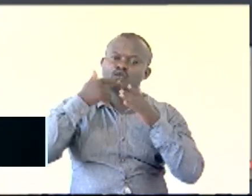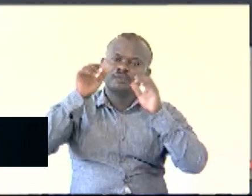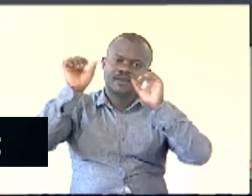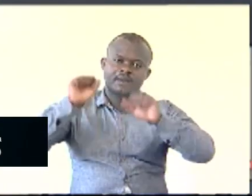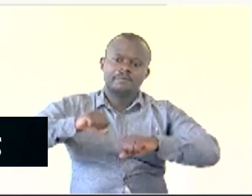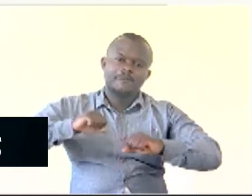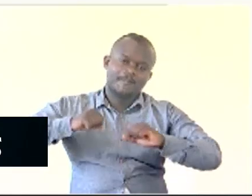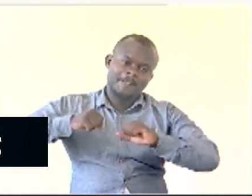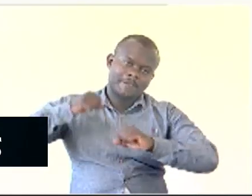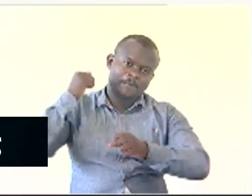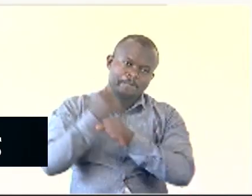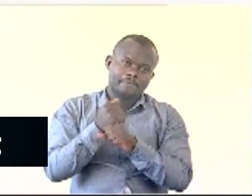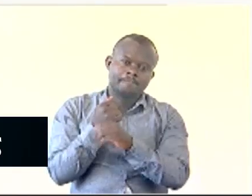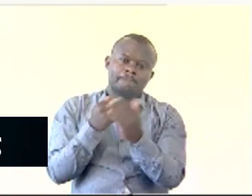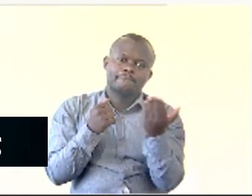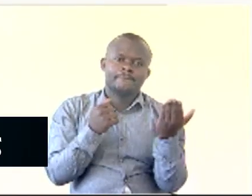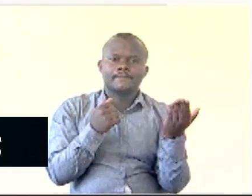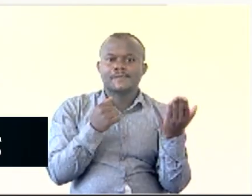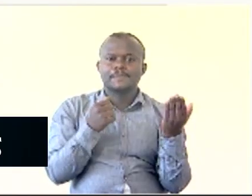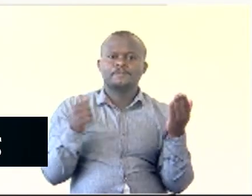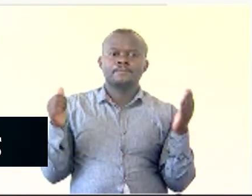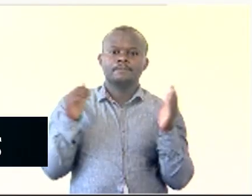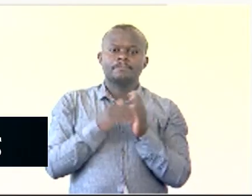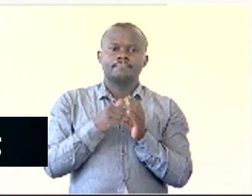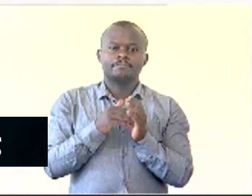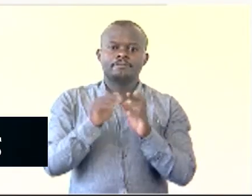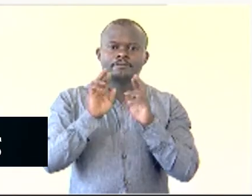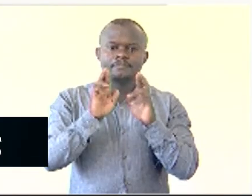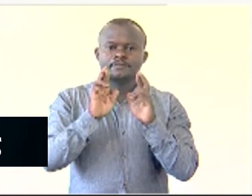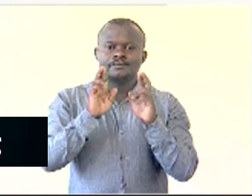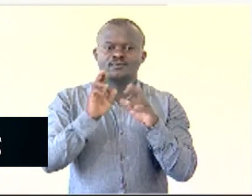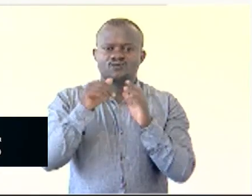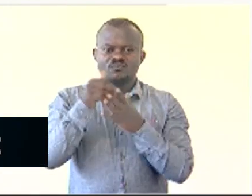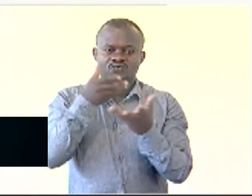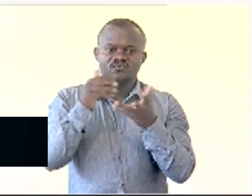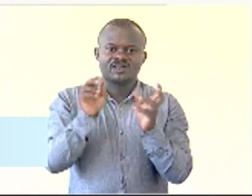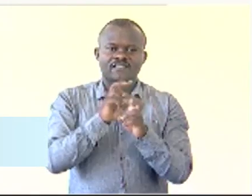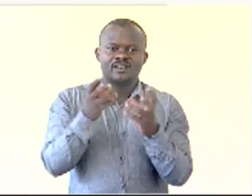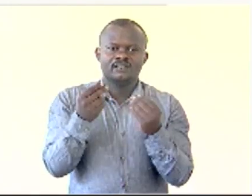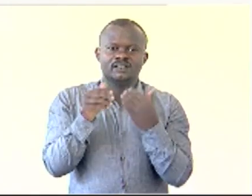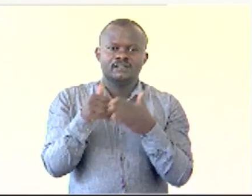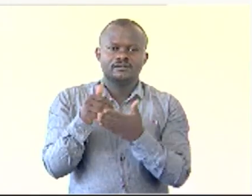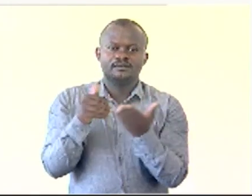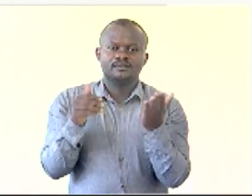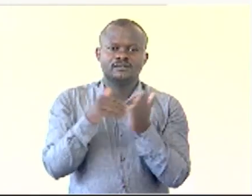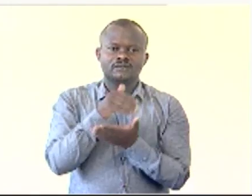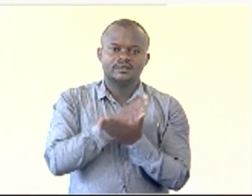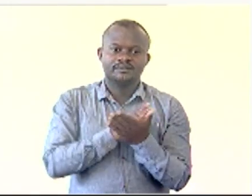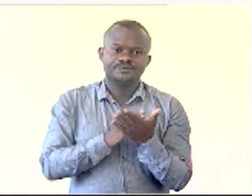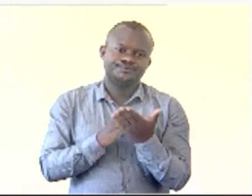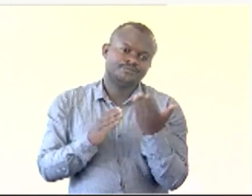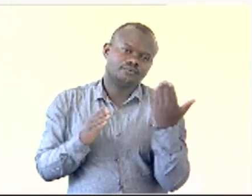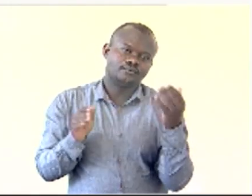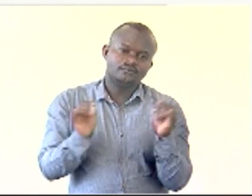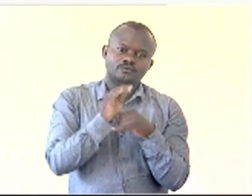go through that lesson assessment, and I assure you the assessment is very simple. Anybody can try